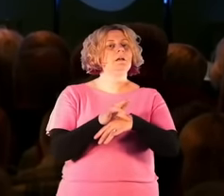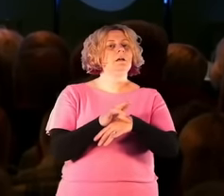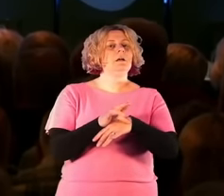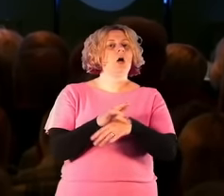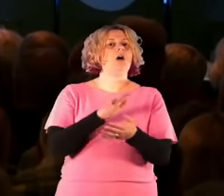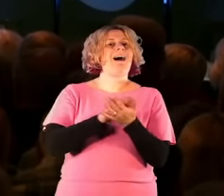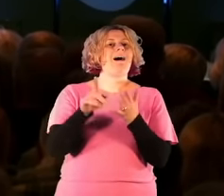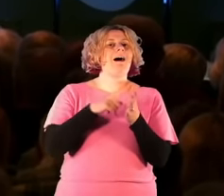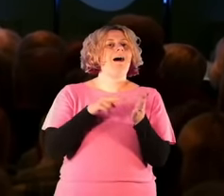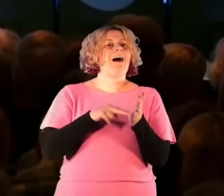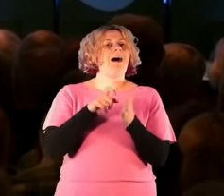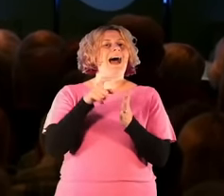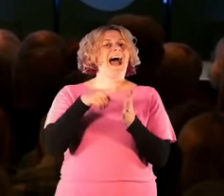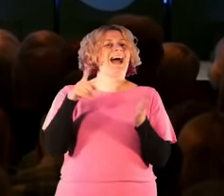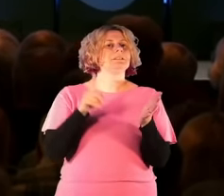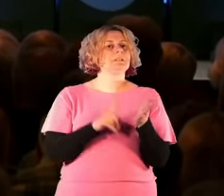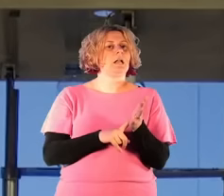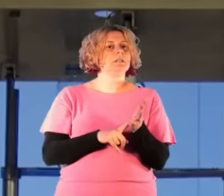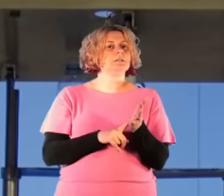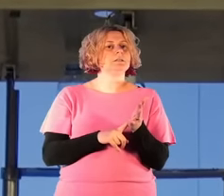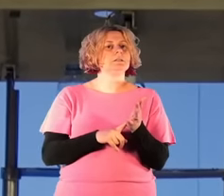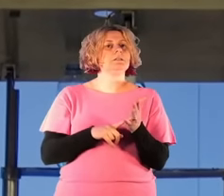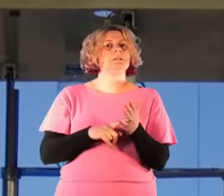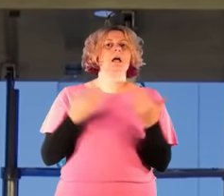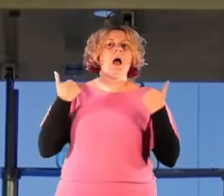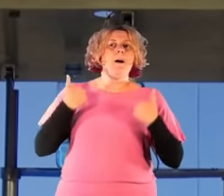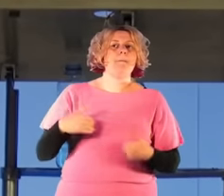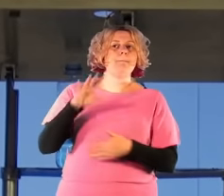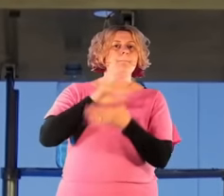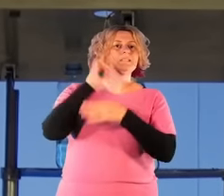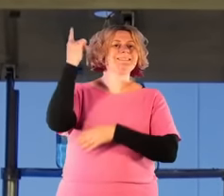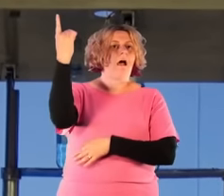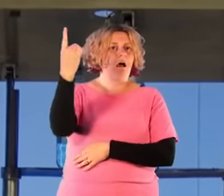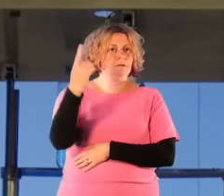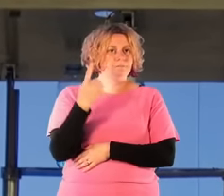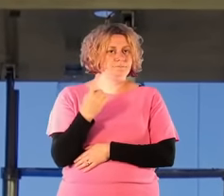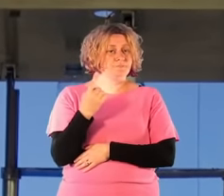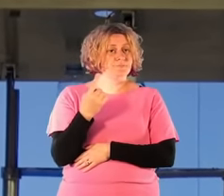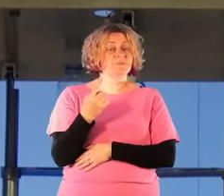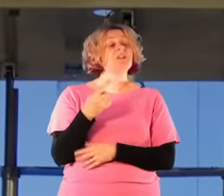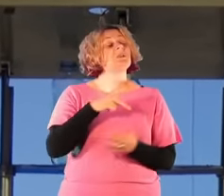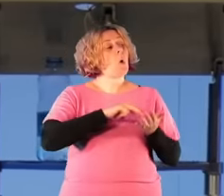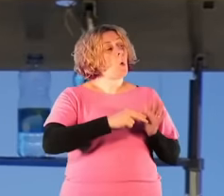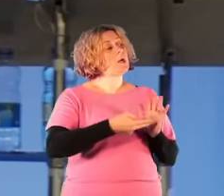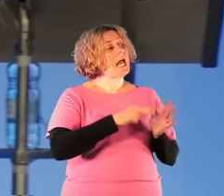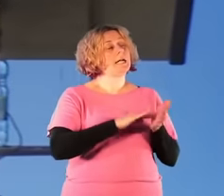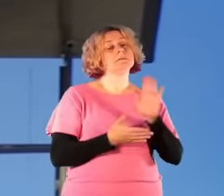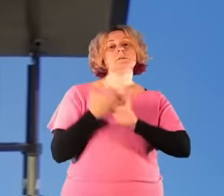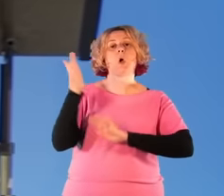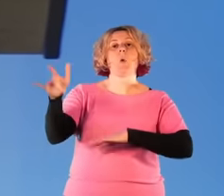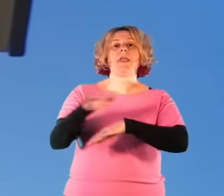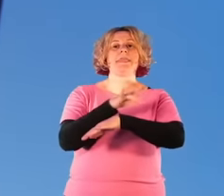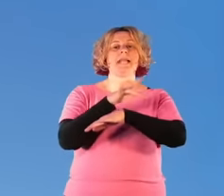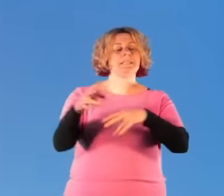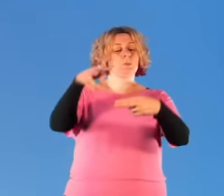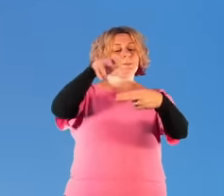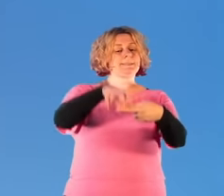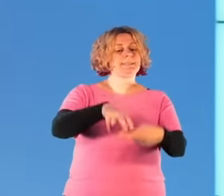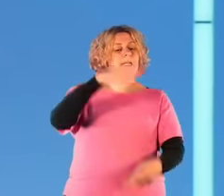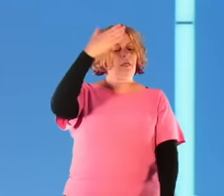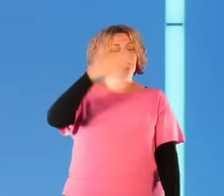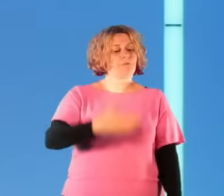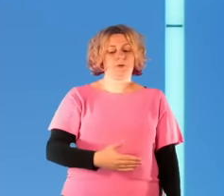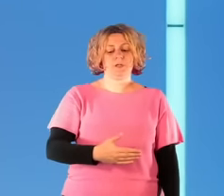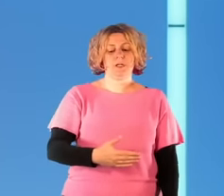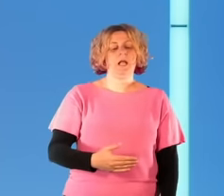so they arranged it, and he was there watching the Messiah sitting near the front. And they got to the point where they sing about Jesus,